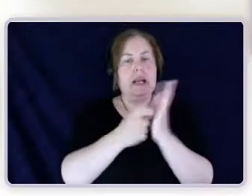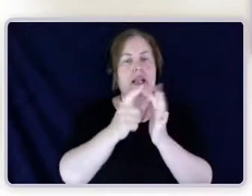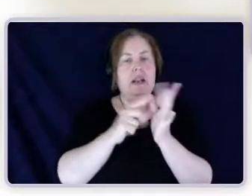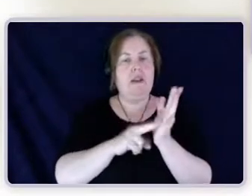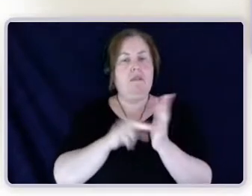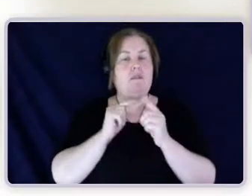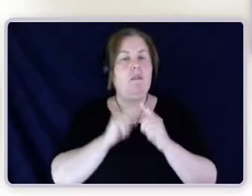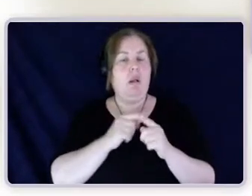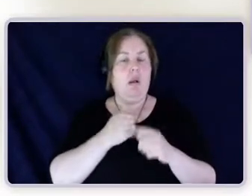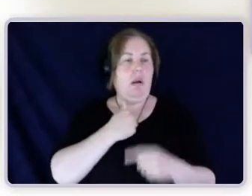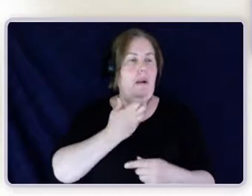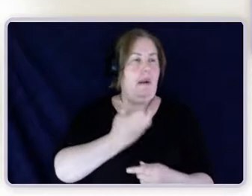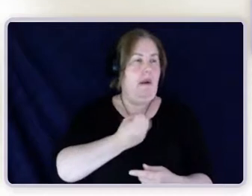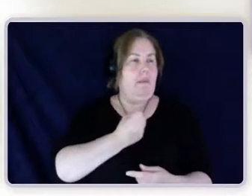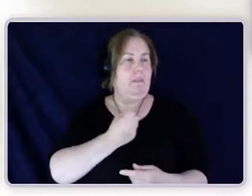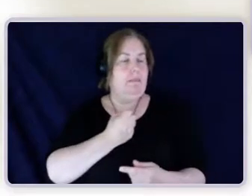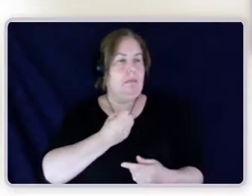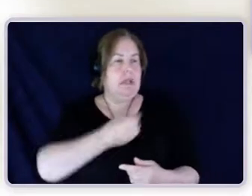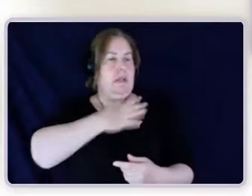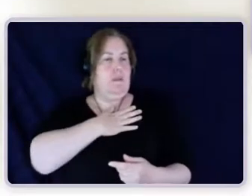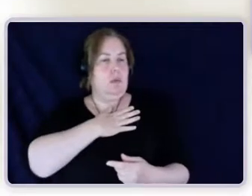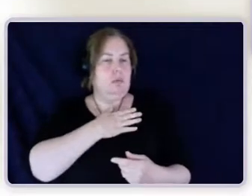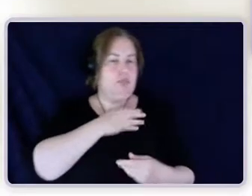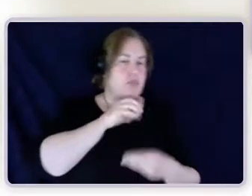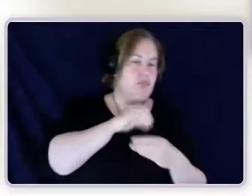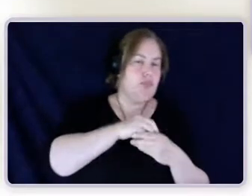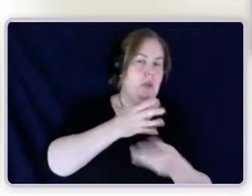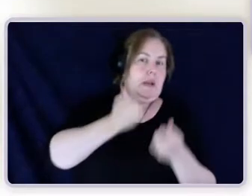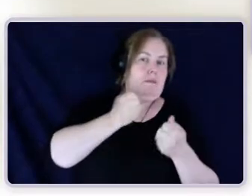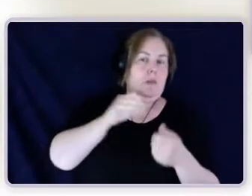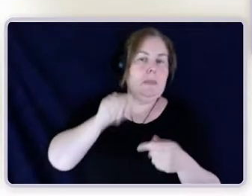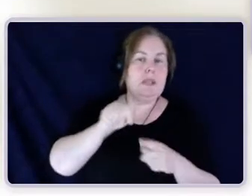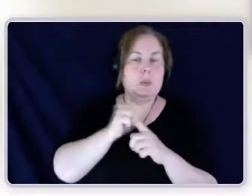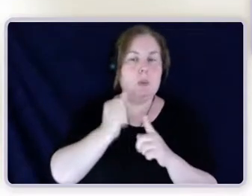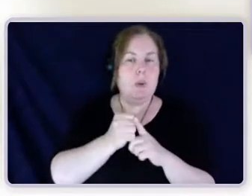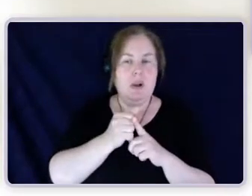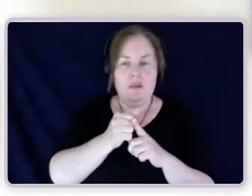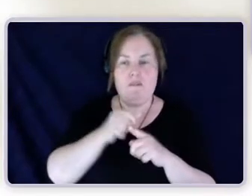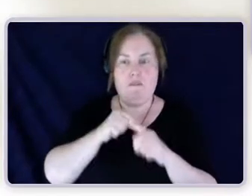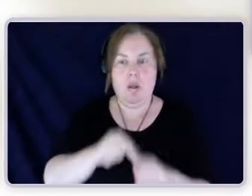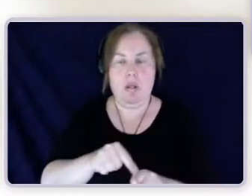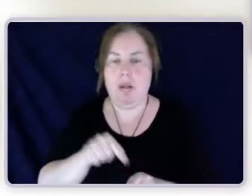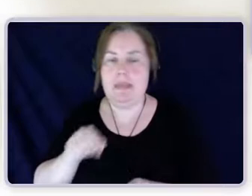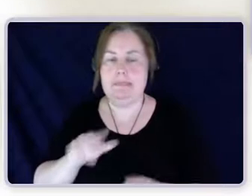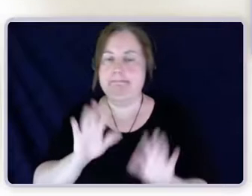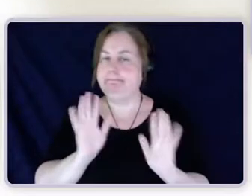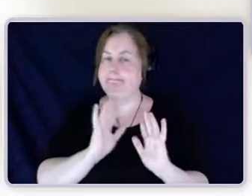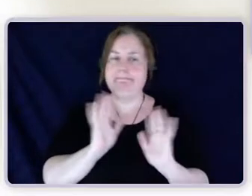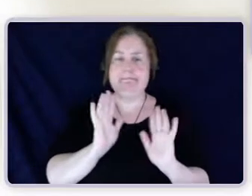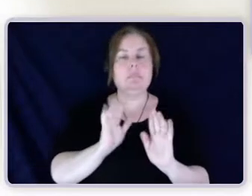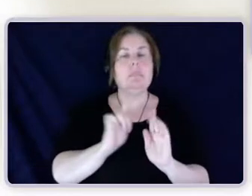They also have to discuss anything relating to a supported decision with the person in a way that is